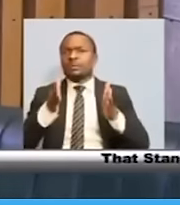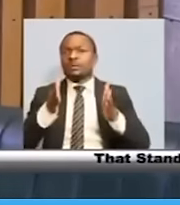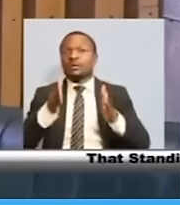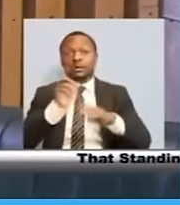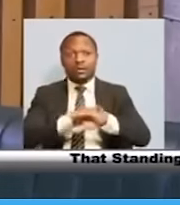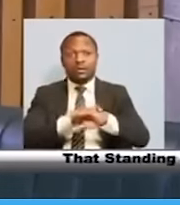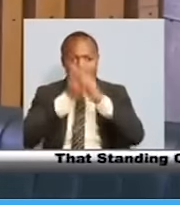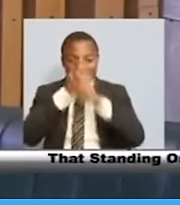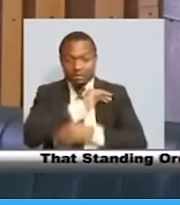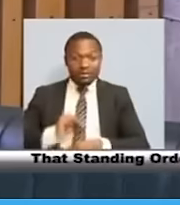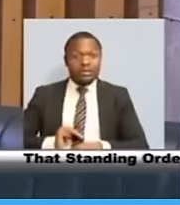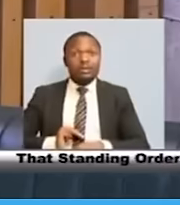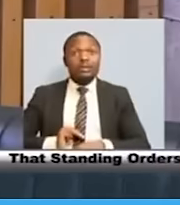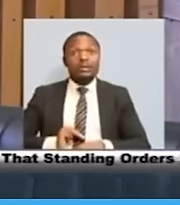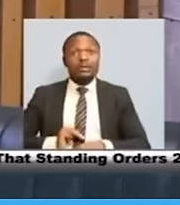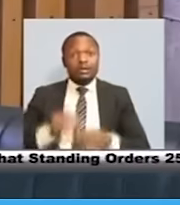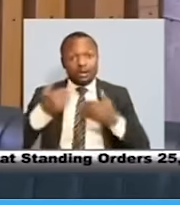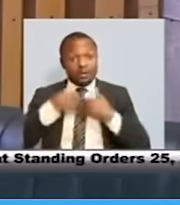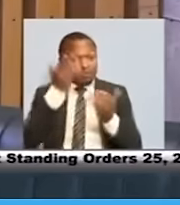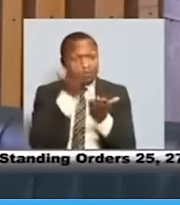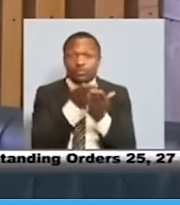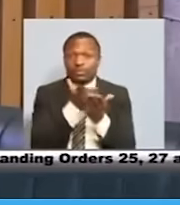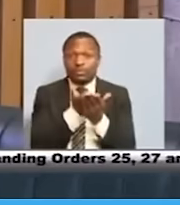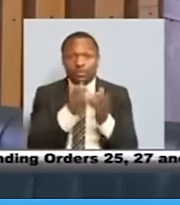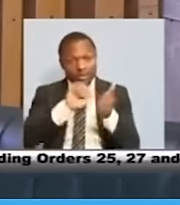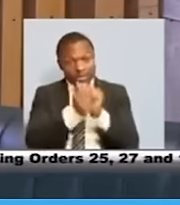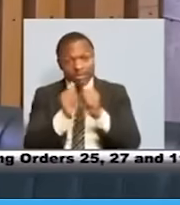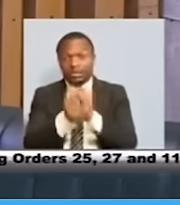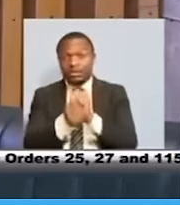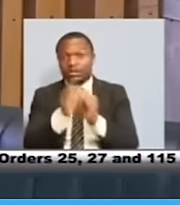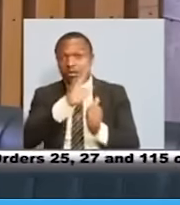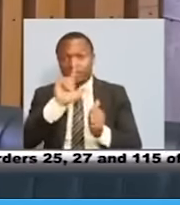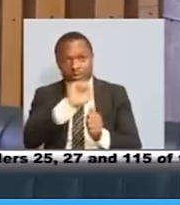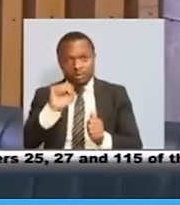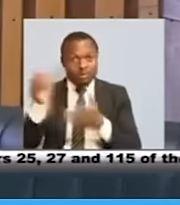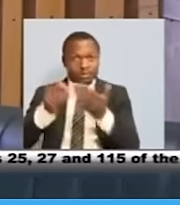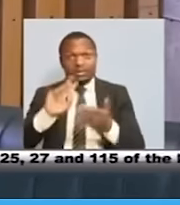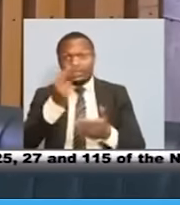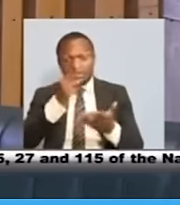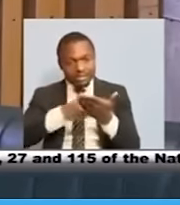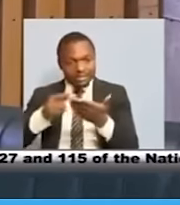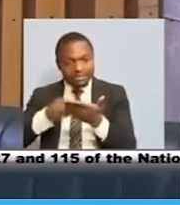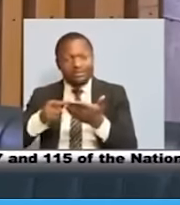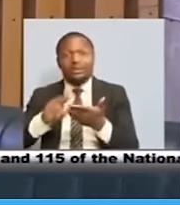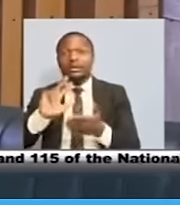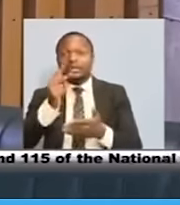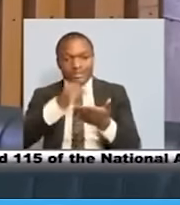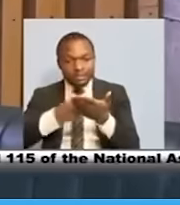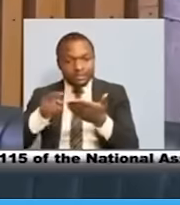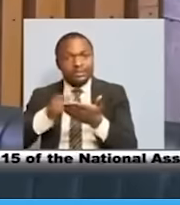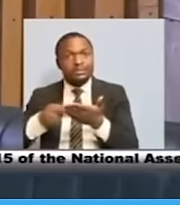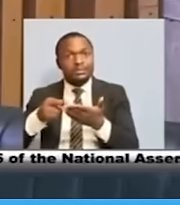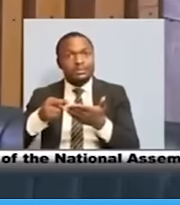going to have to propose amendments to the bills which will come for the second reading, third reading,